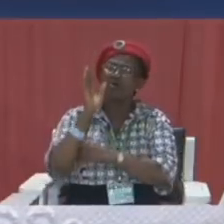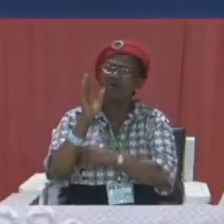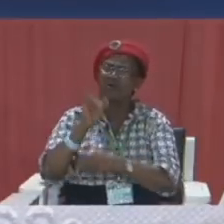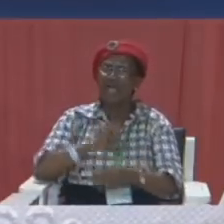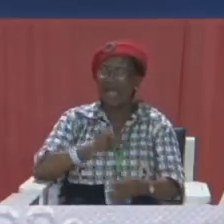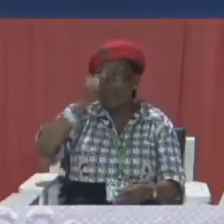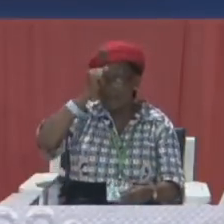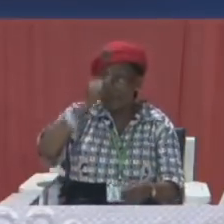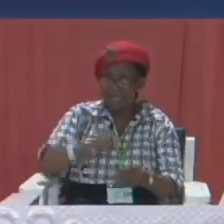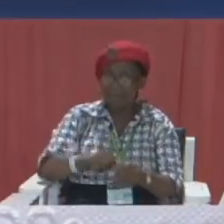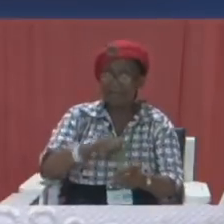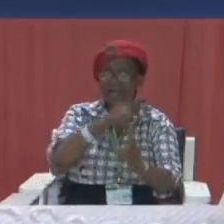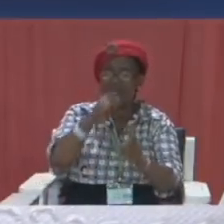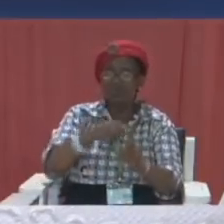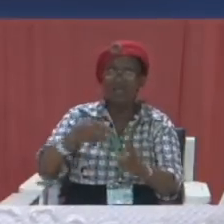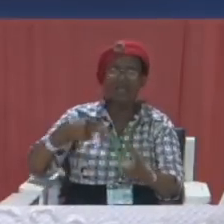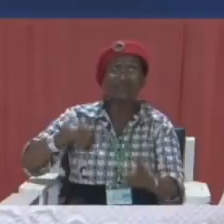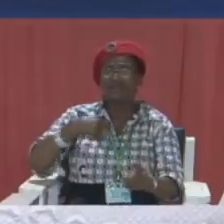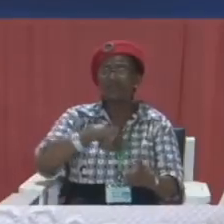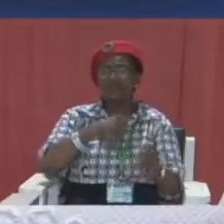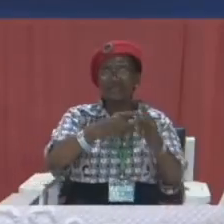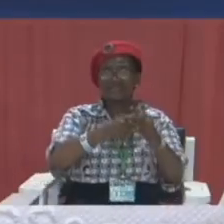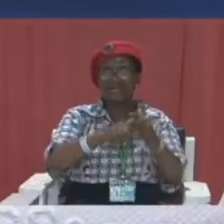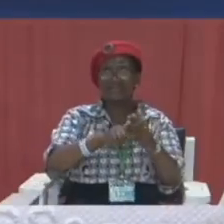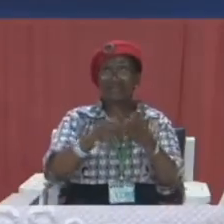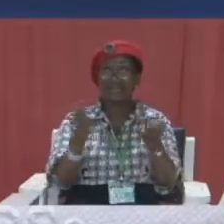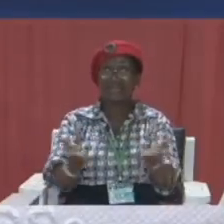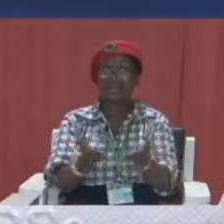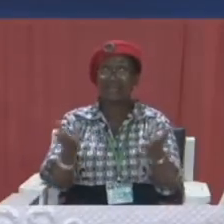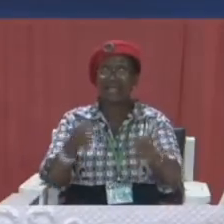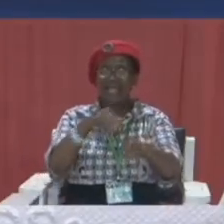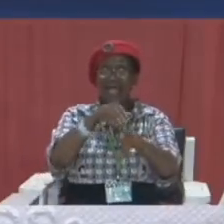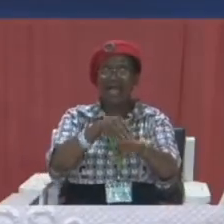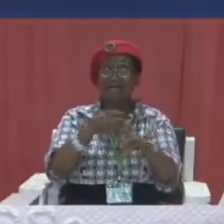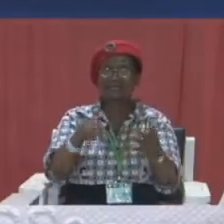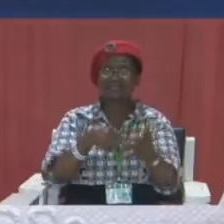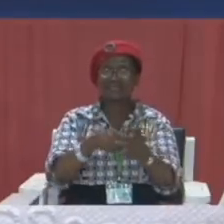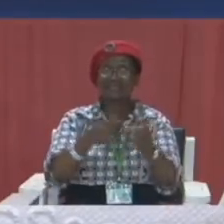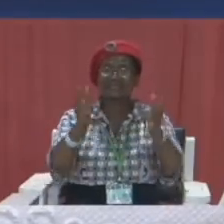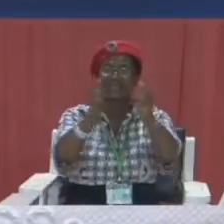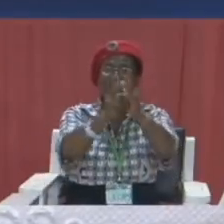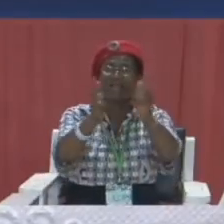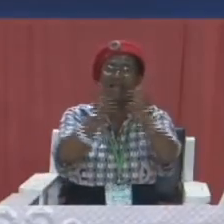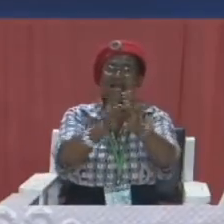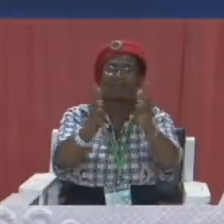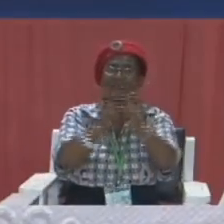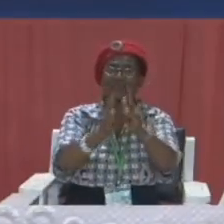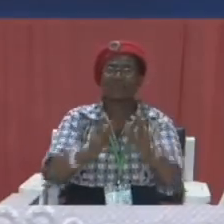when we started here at this camp, and we were